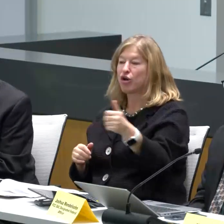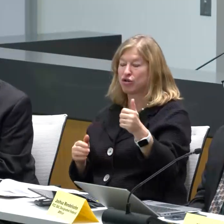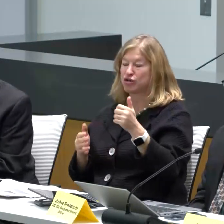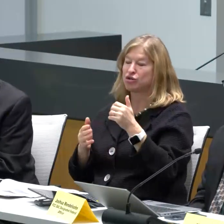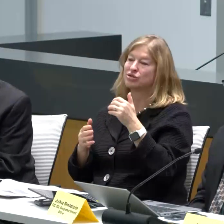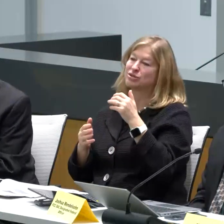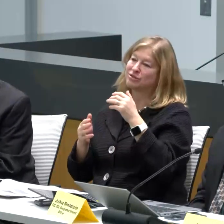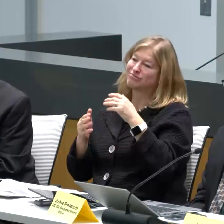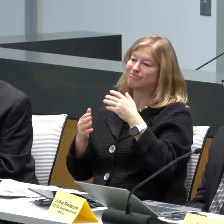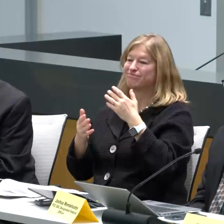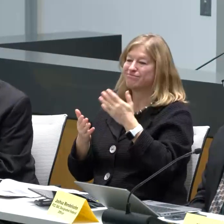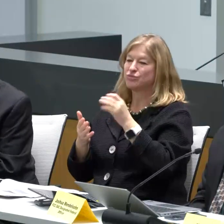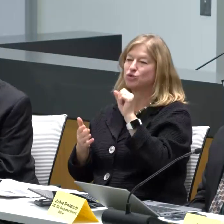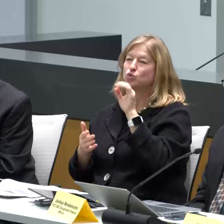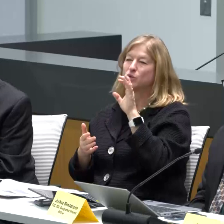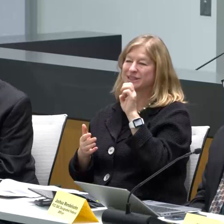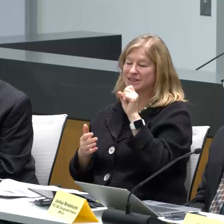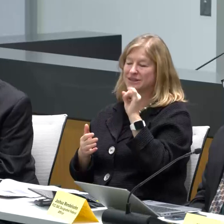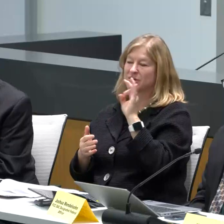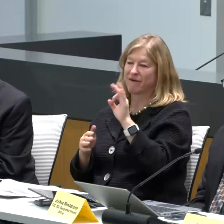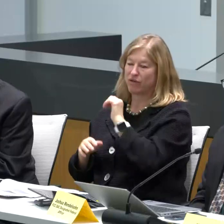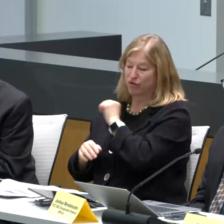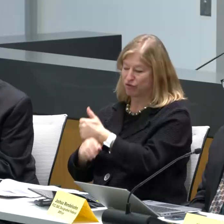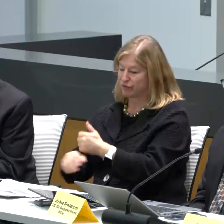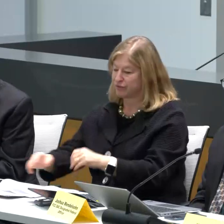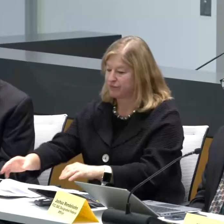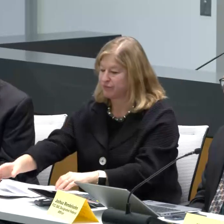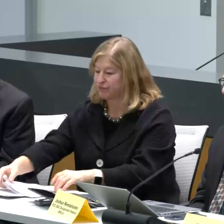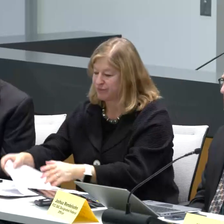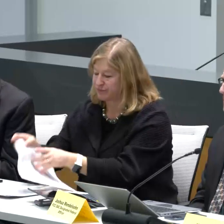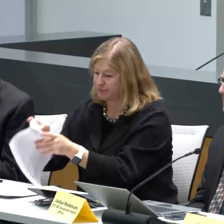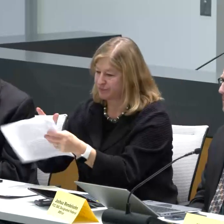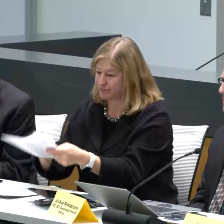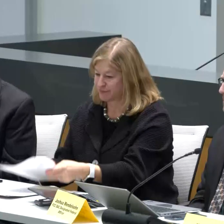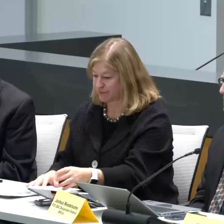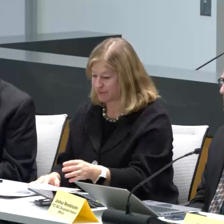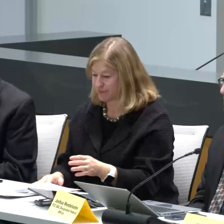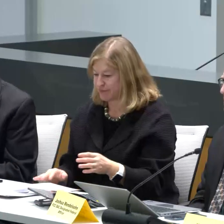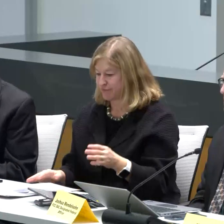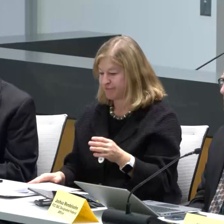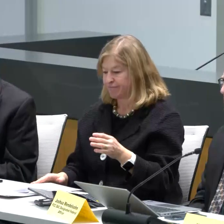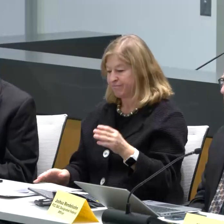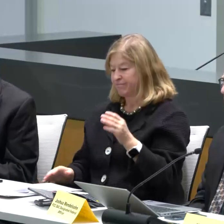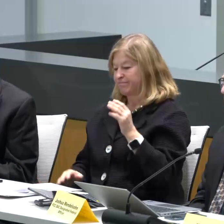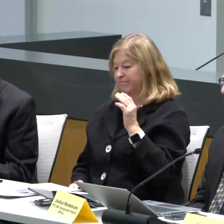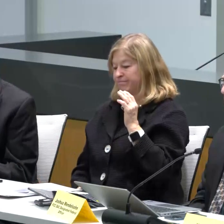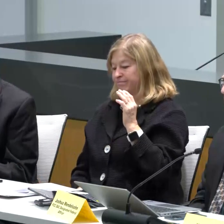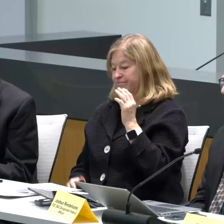disability access in broadband under other sources of authority.